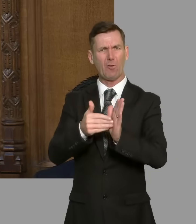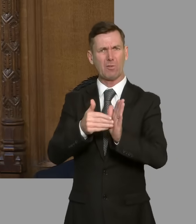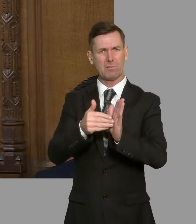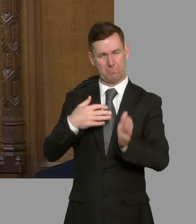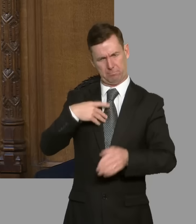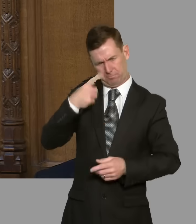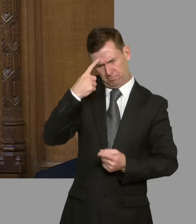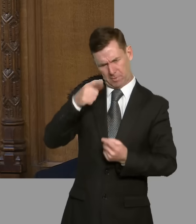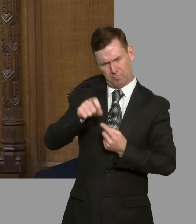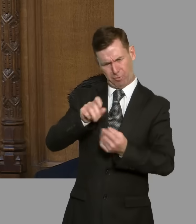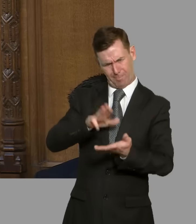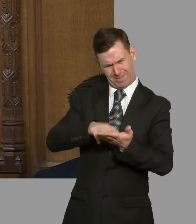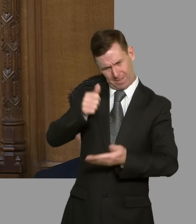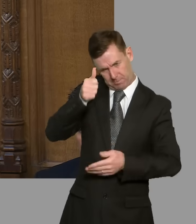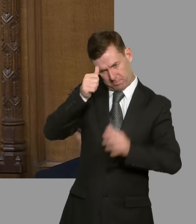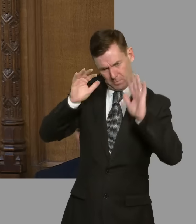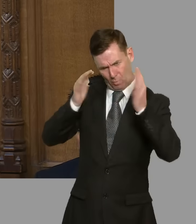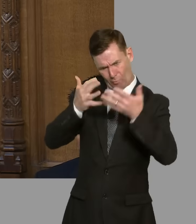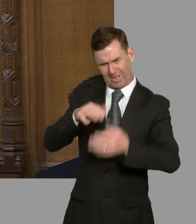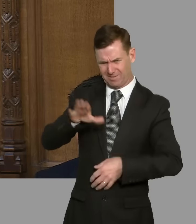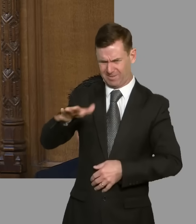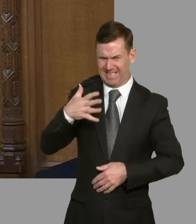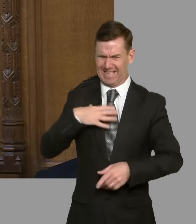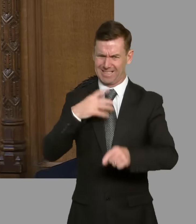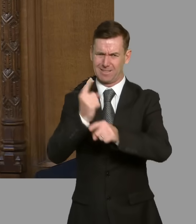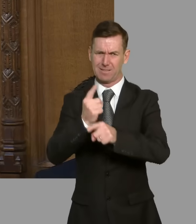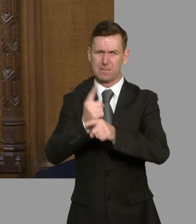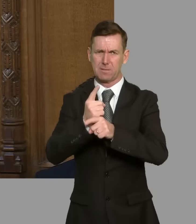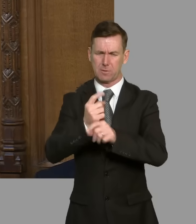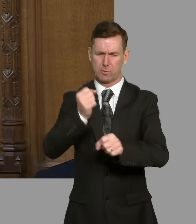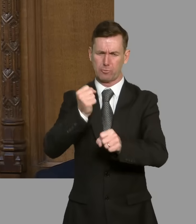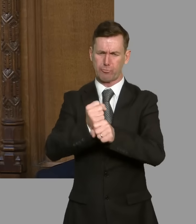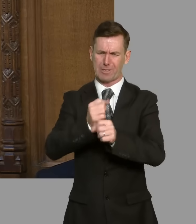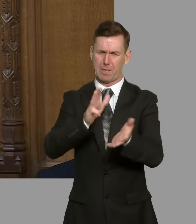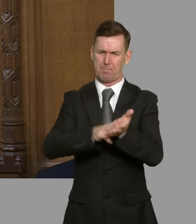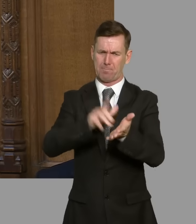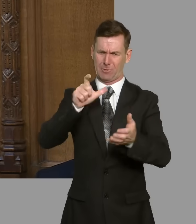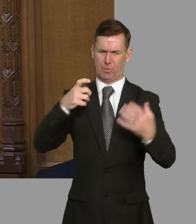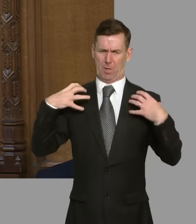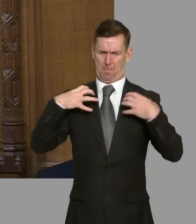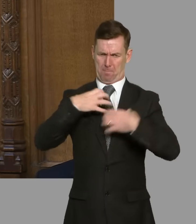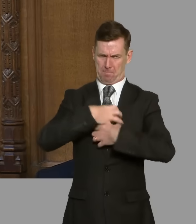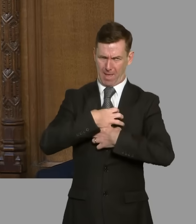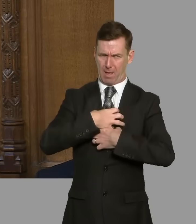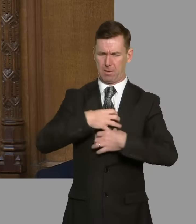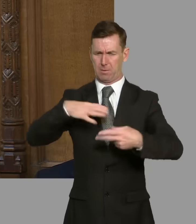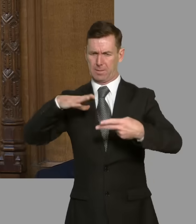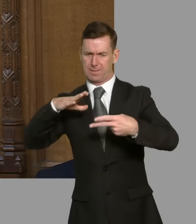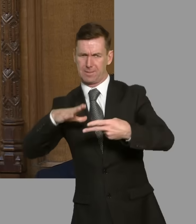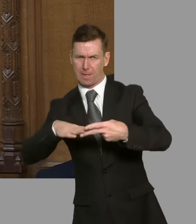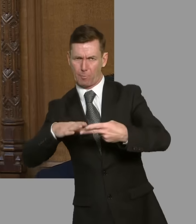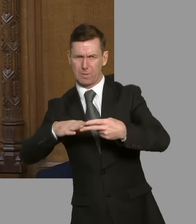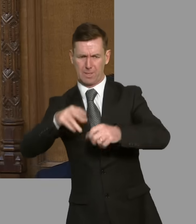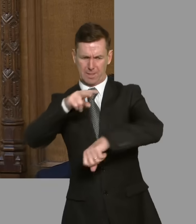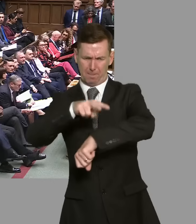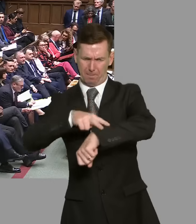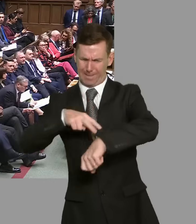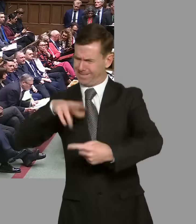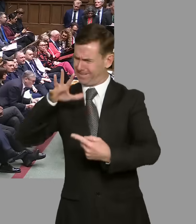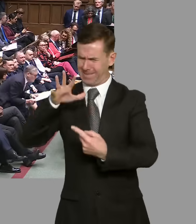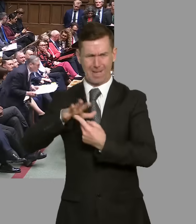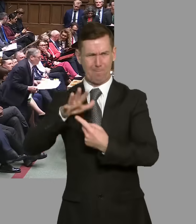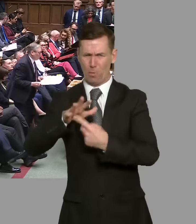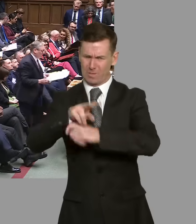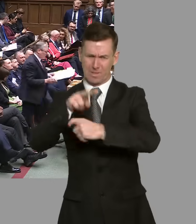Deputy, myself and Greater Manchester MPs to ensure that GMP has the funding it truly needs to keep our communities safe?